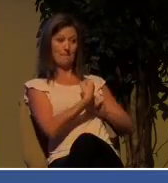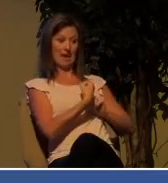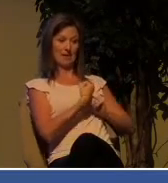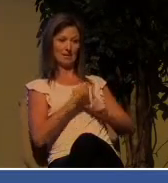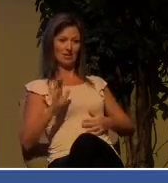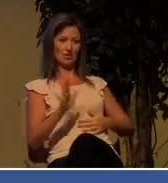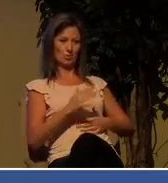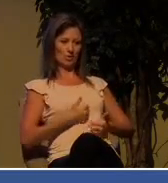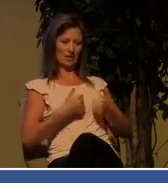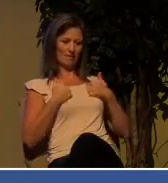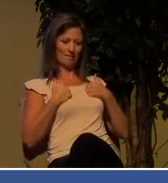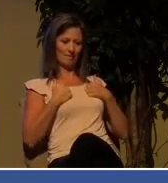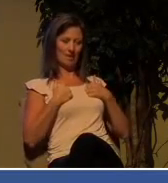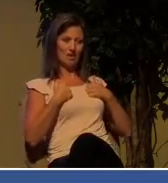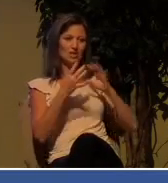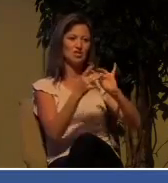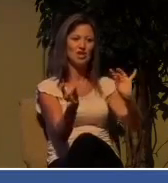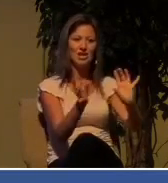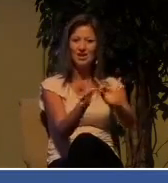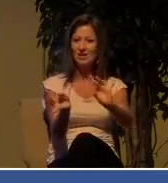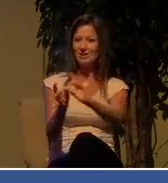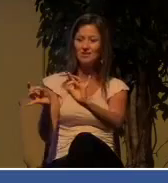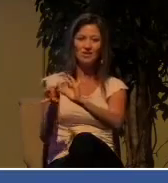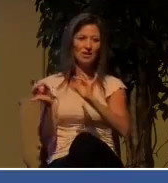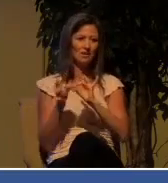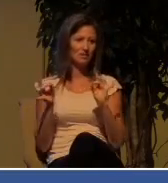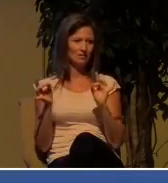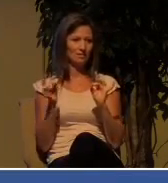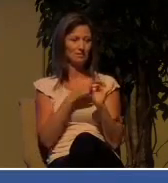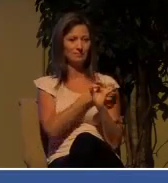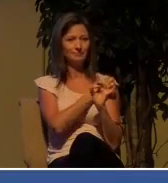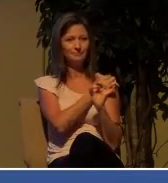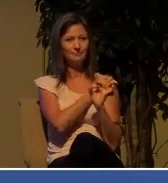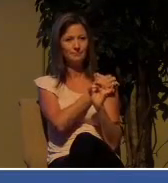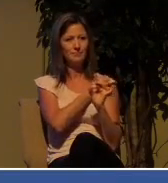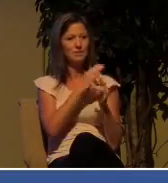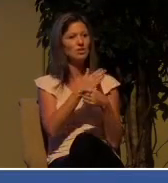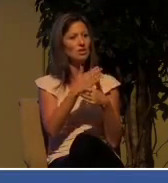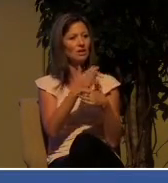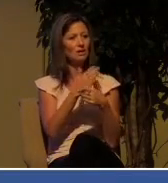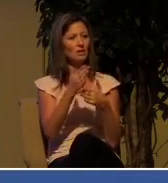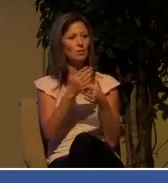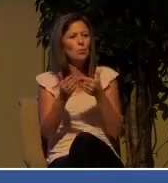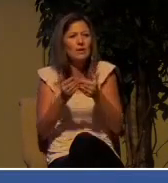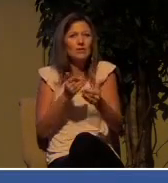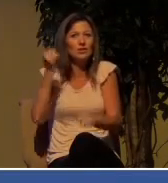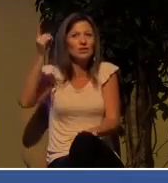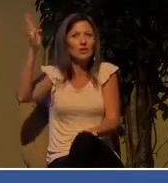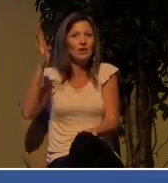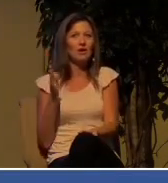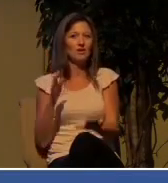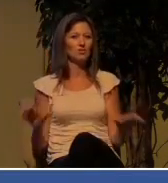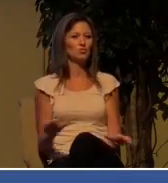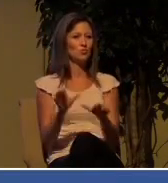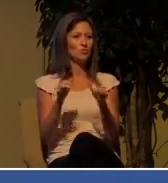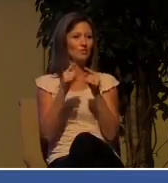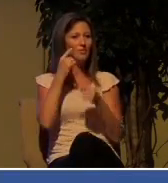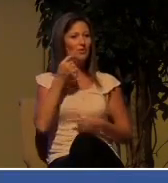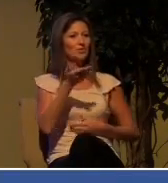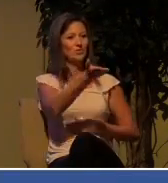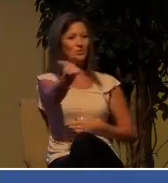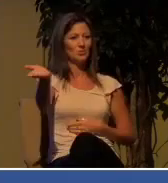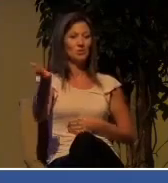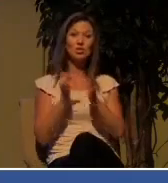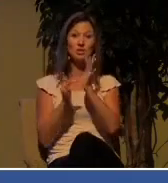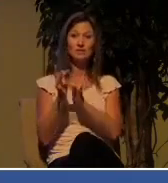what God has done for you may have eternal consequences for another. Jesus wants